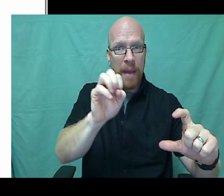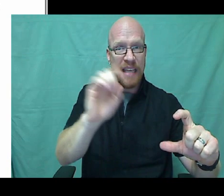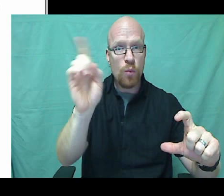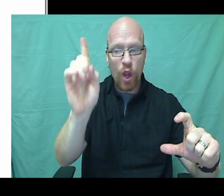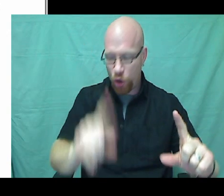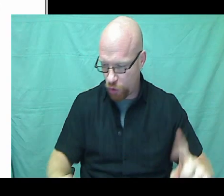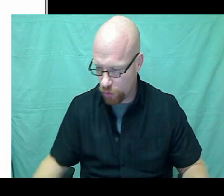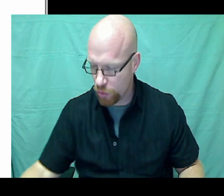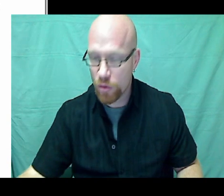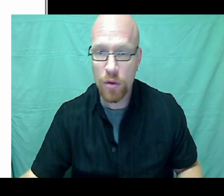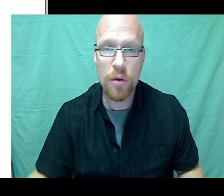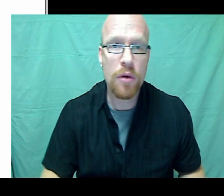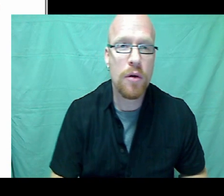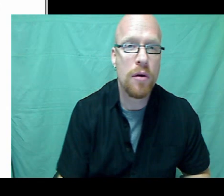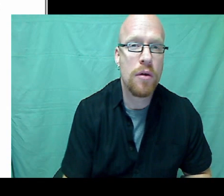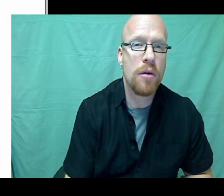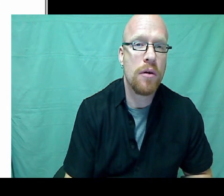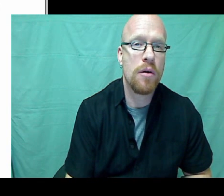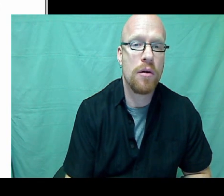power. We don't have to do that.